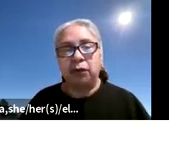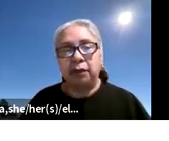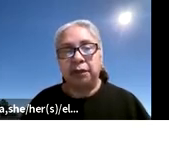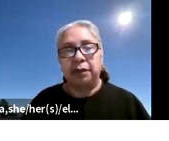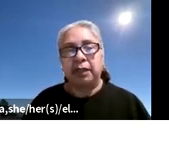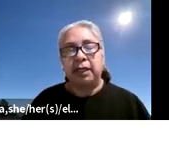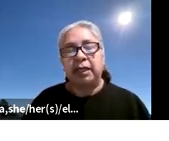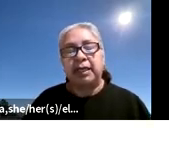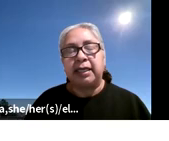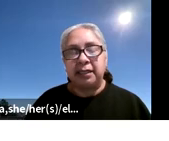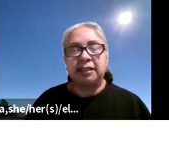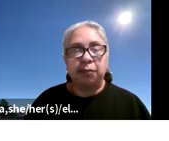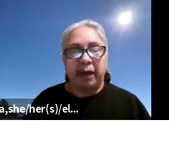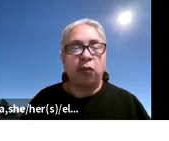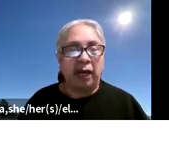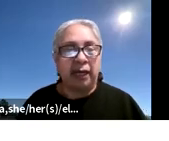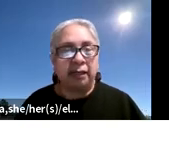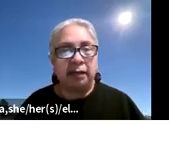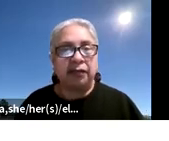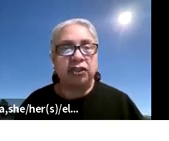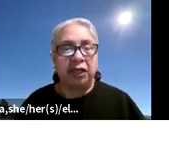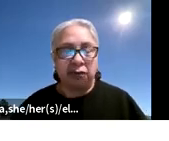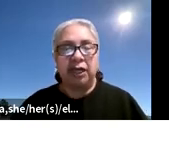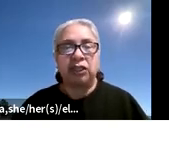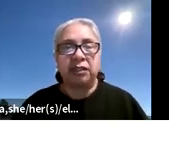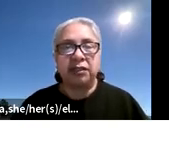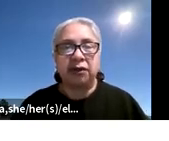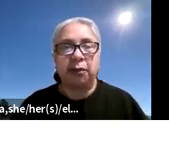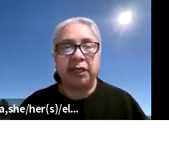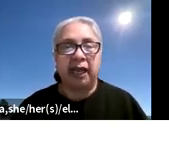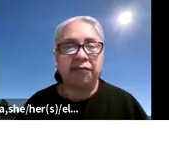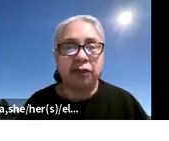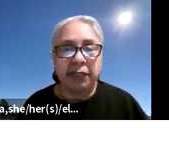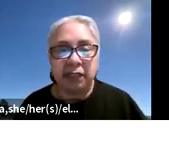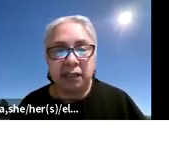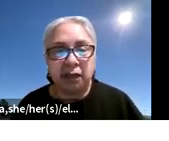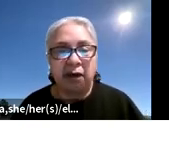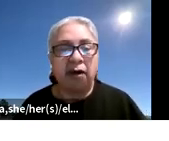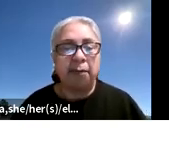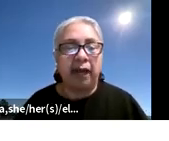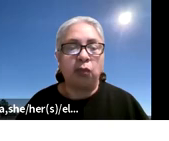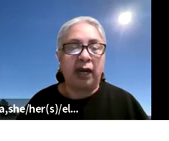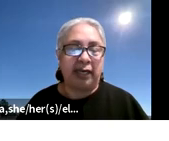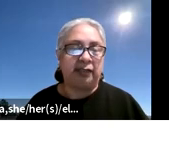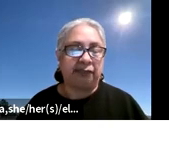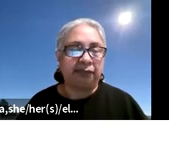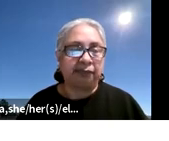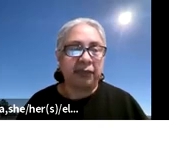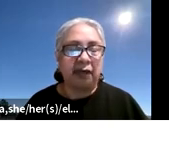so he is my why. The generations that are coming after me are my